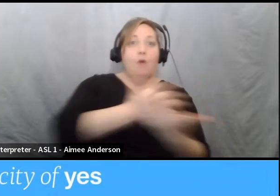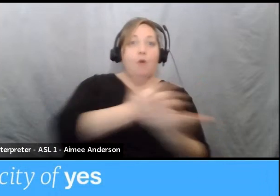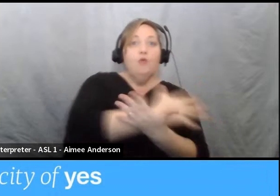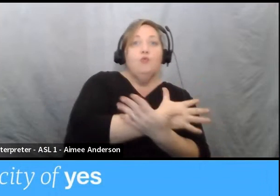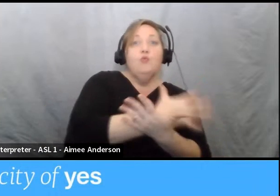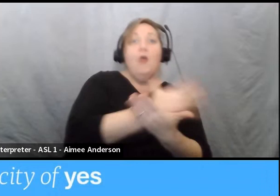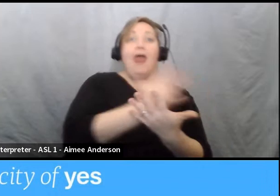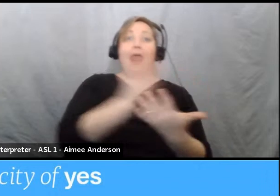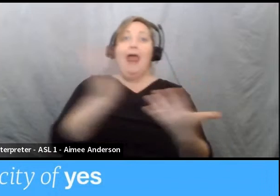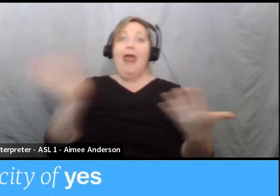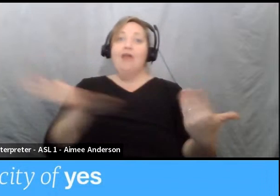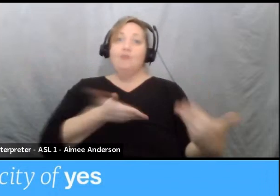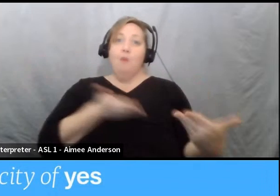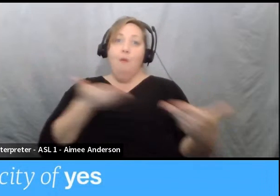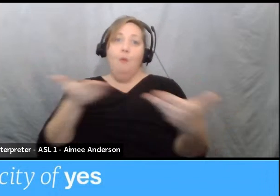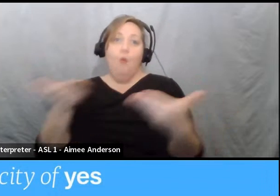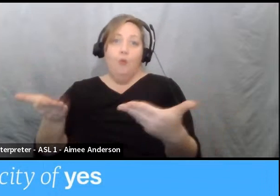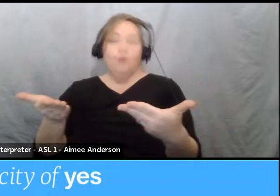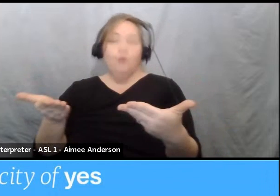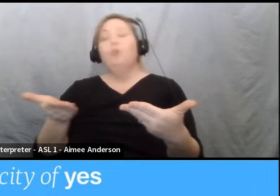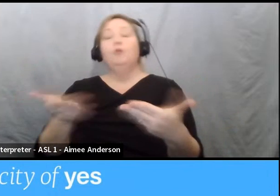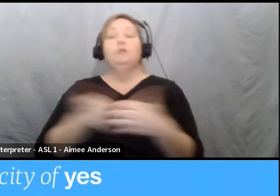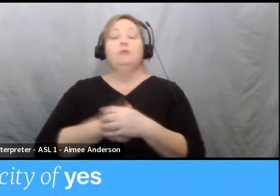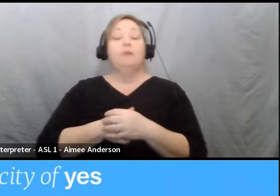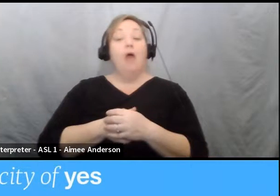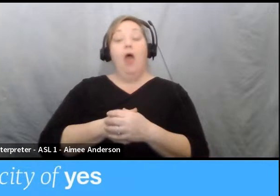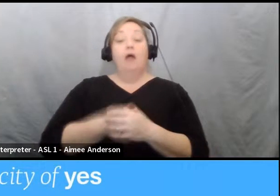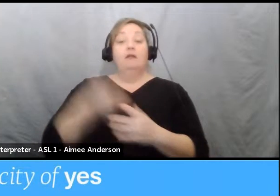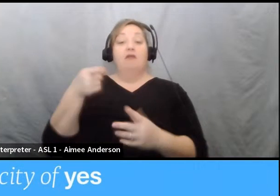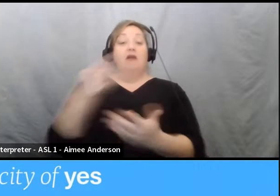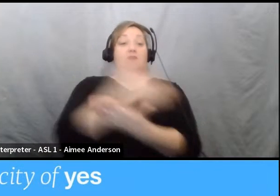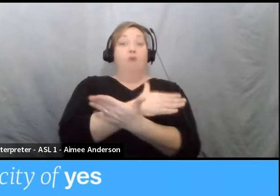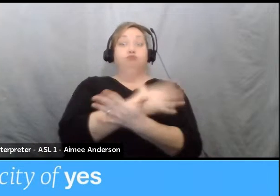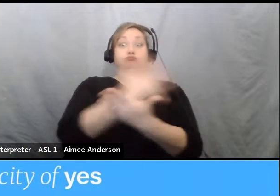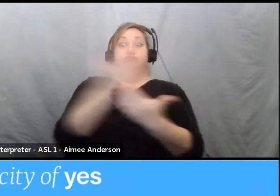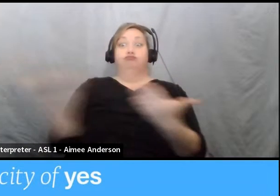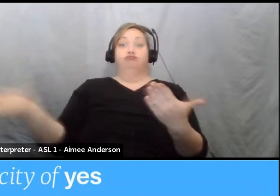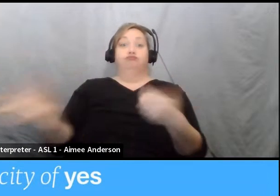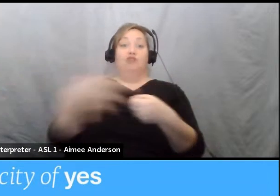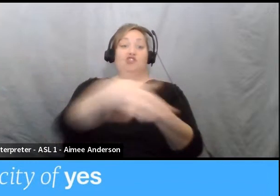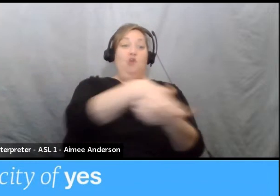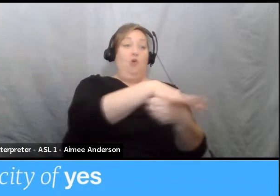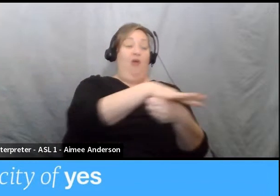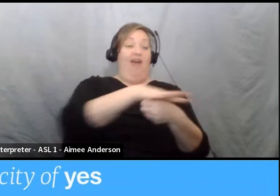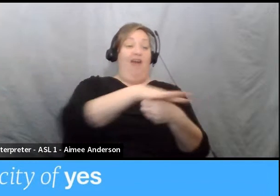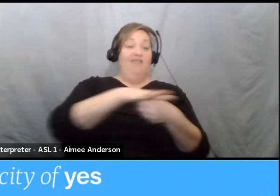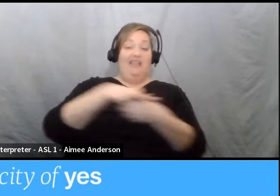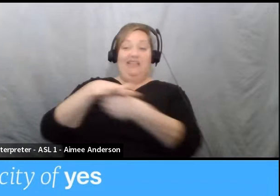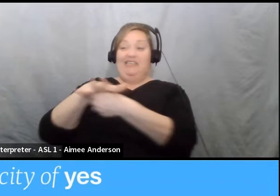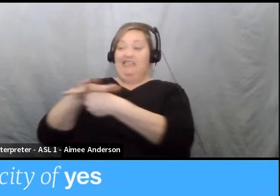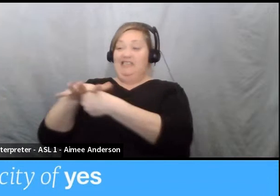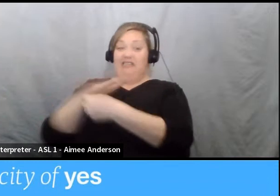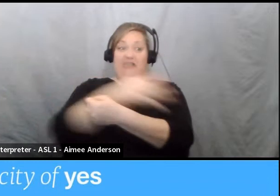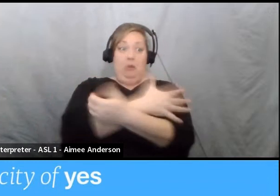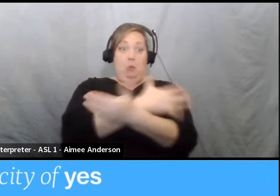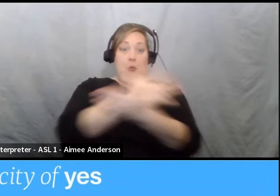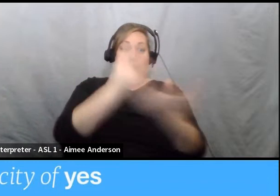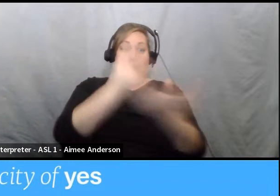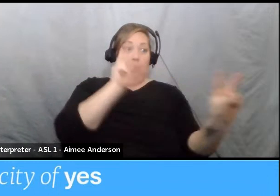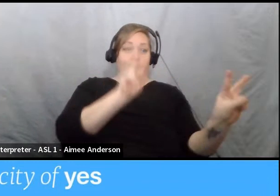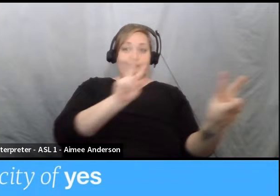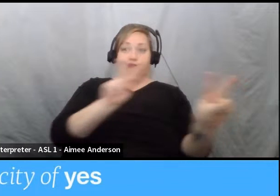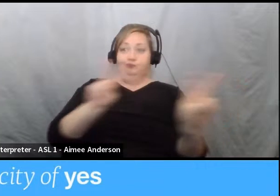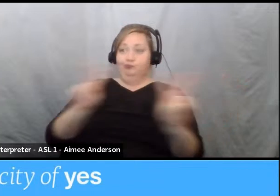little more housing everywhere. And because it's so broad geographically, because we're taking such a wide look at the